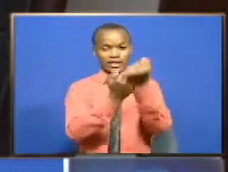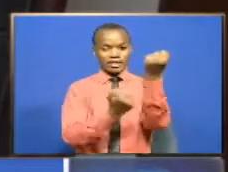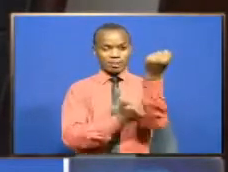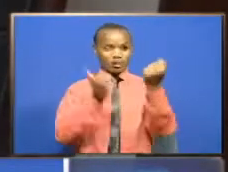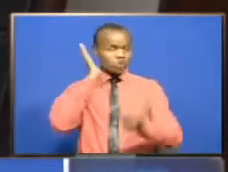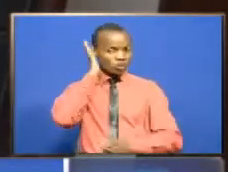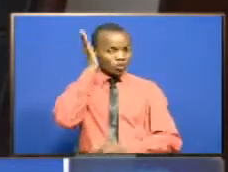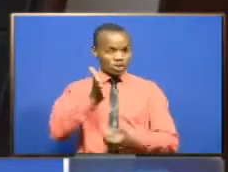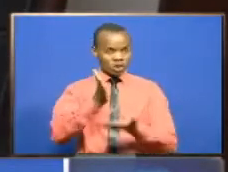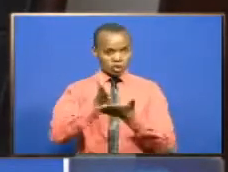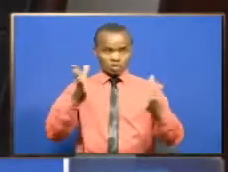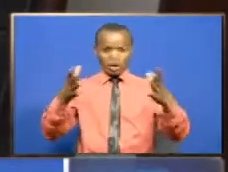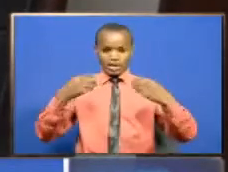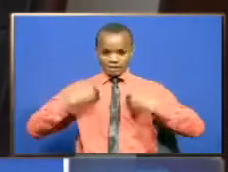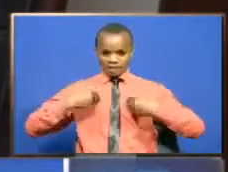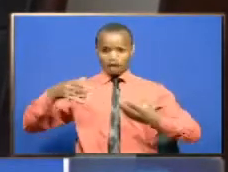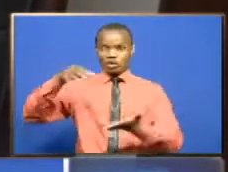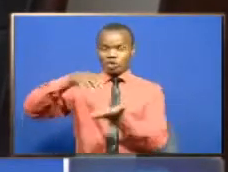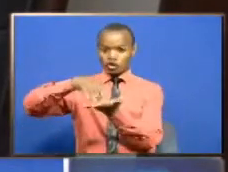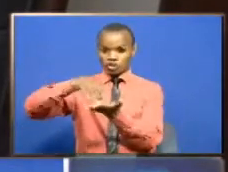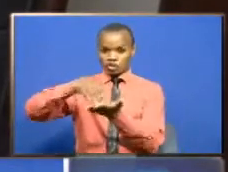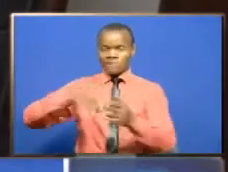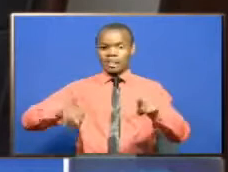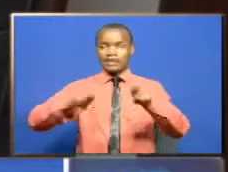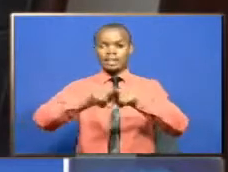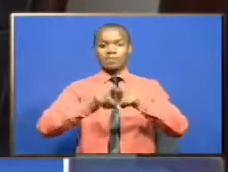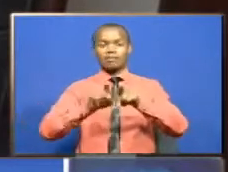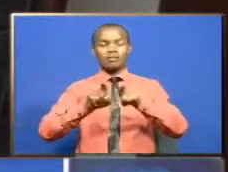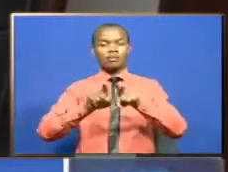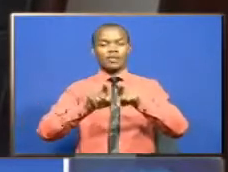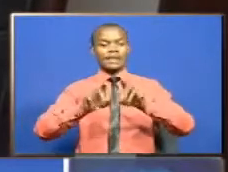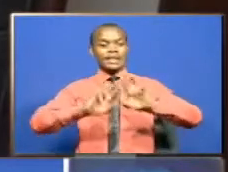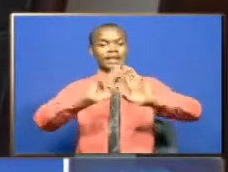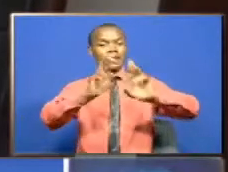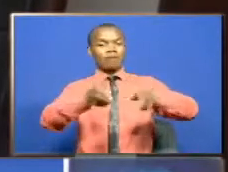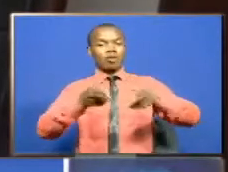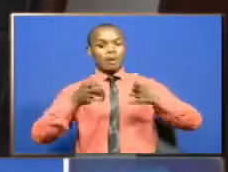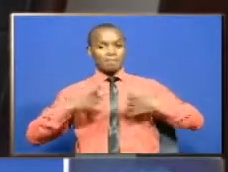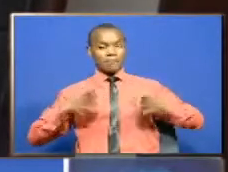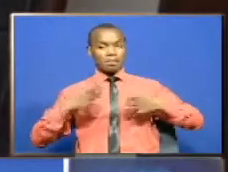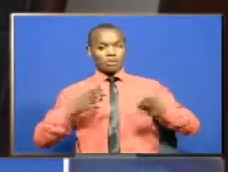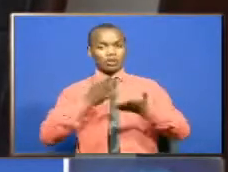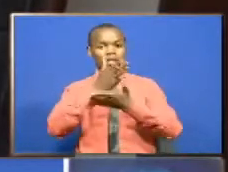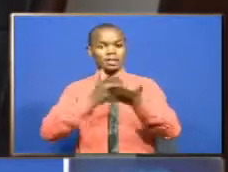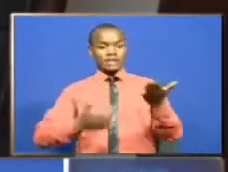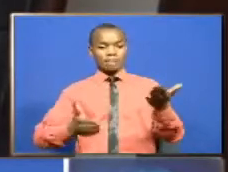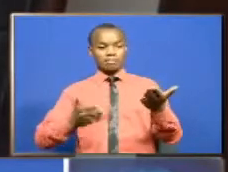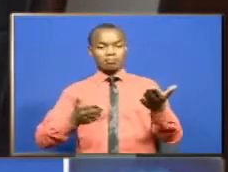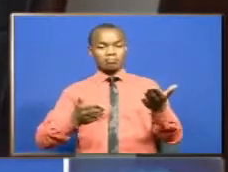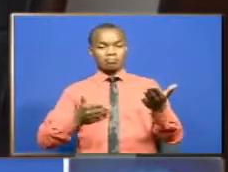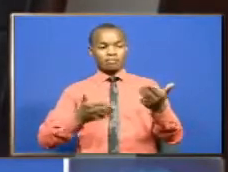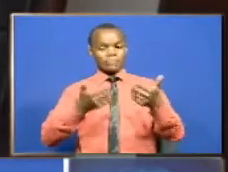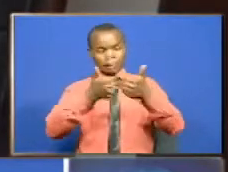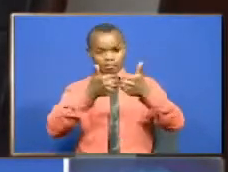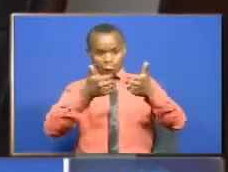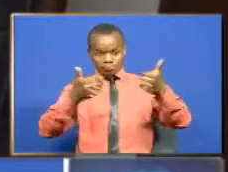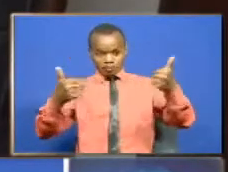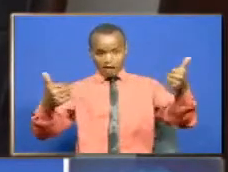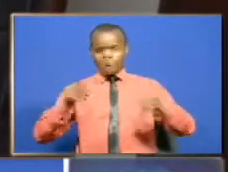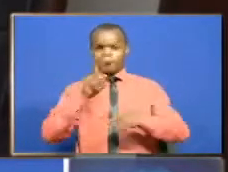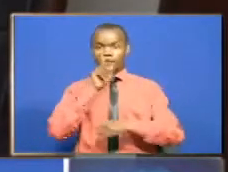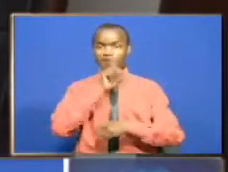we accept the way it is. And so far, I want to report that a number of people have been evacuated to a treatment center. They're